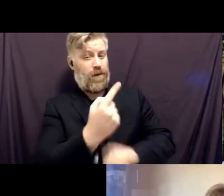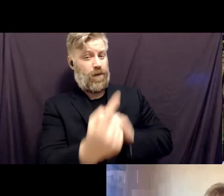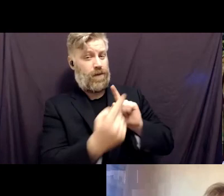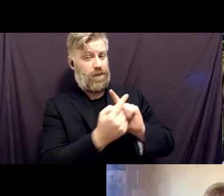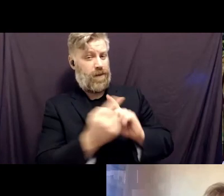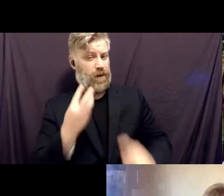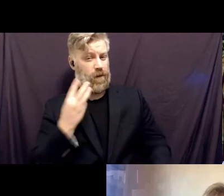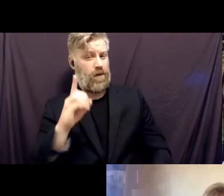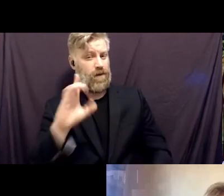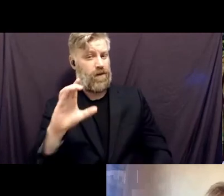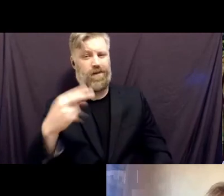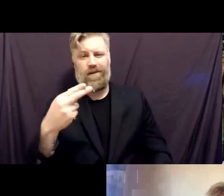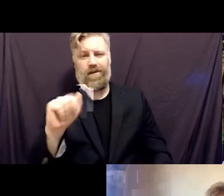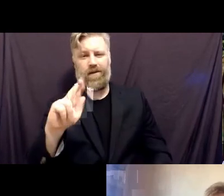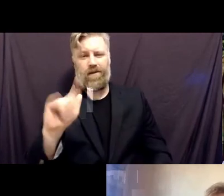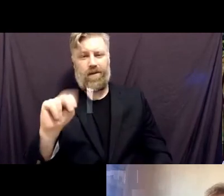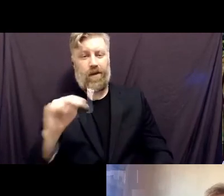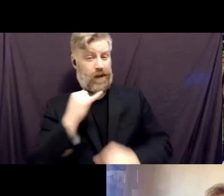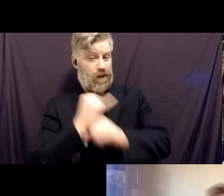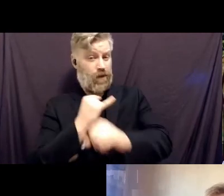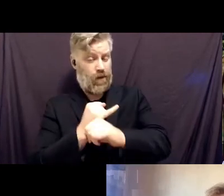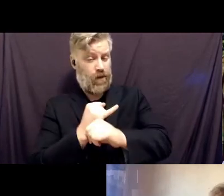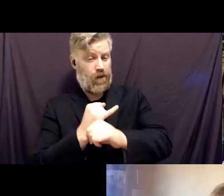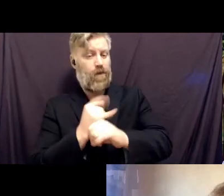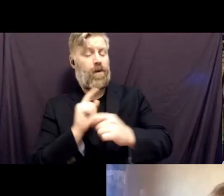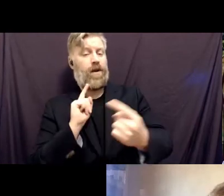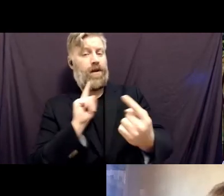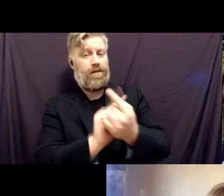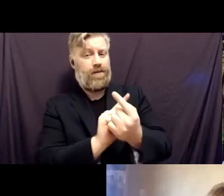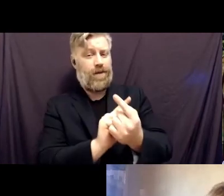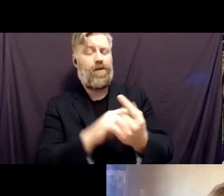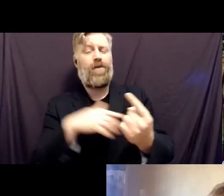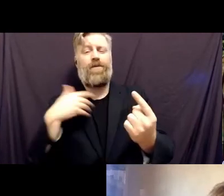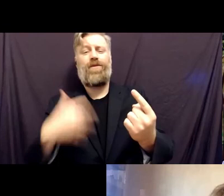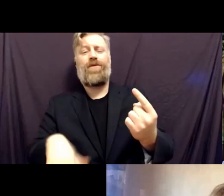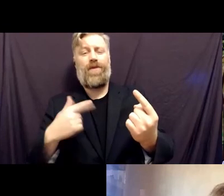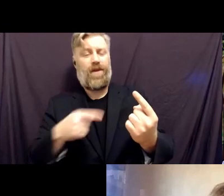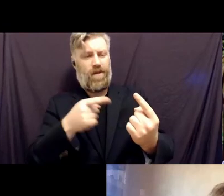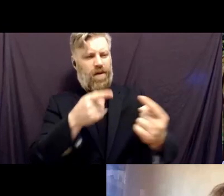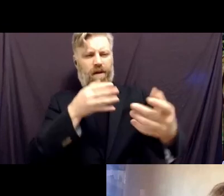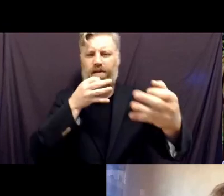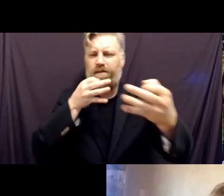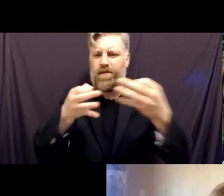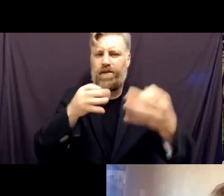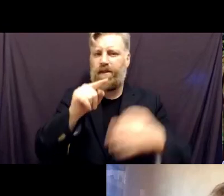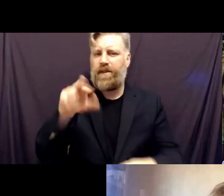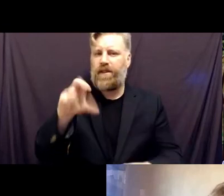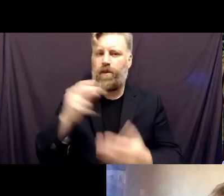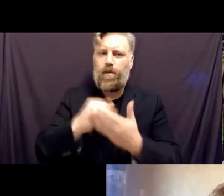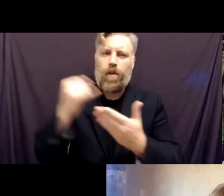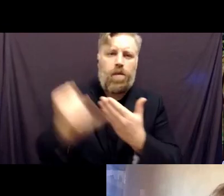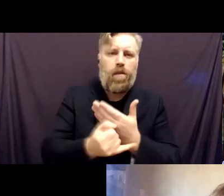Washington, D.C., and how coming to learn so much more about the Zero Project and the impact you're having on a global